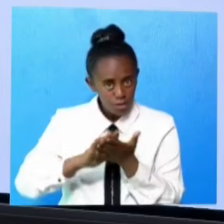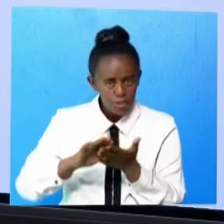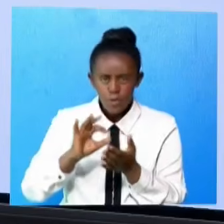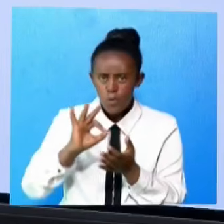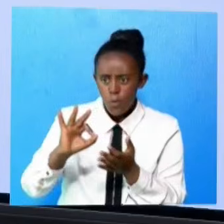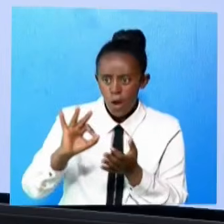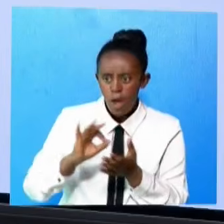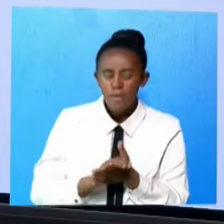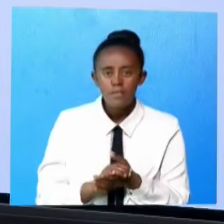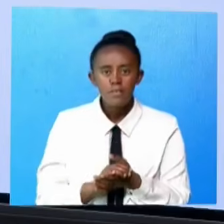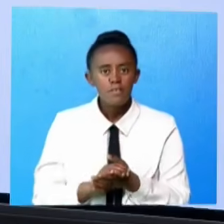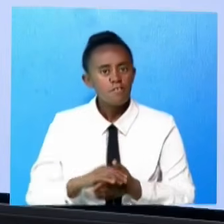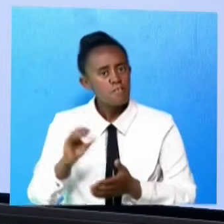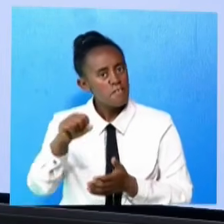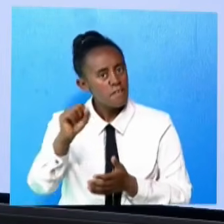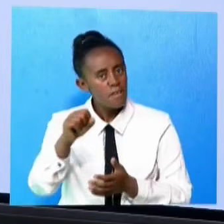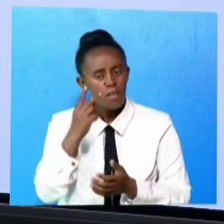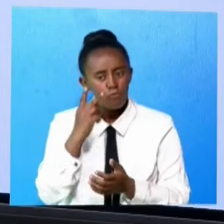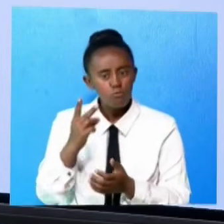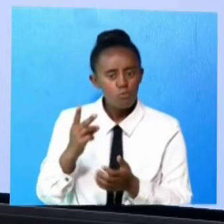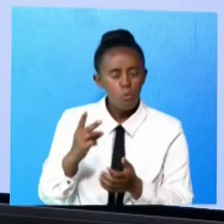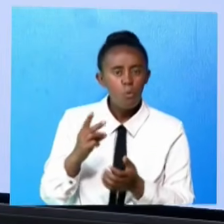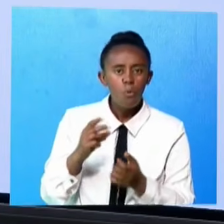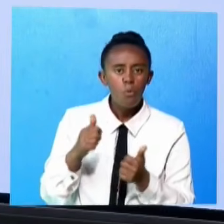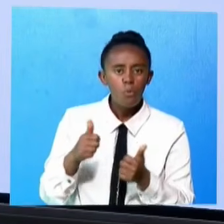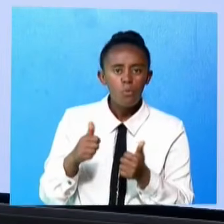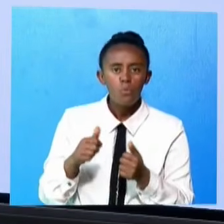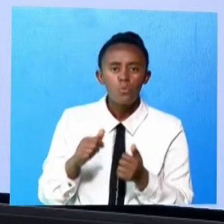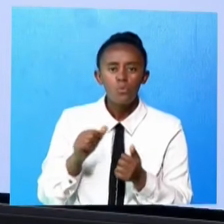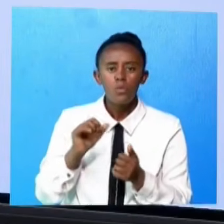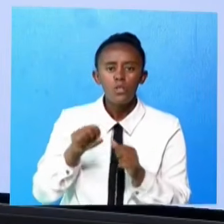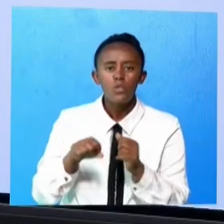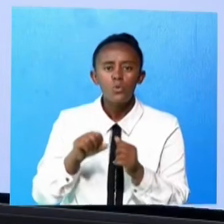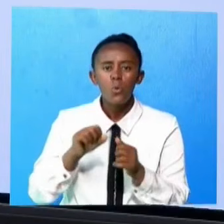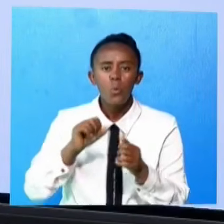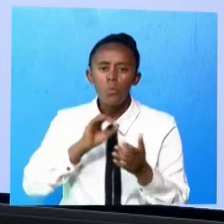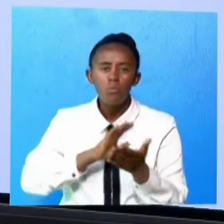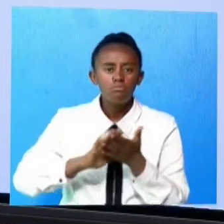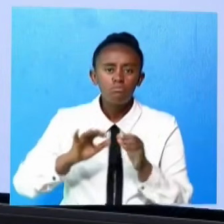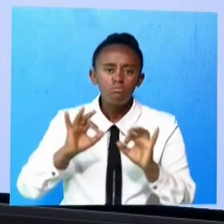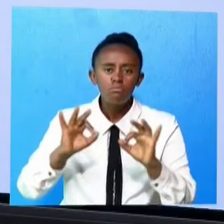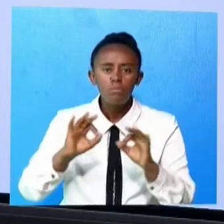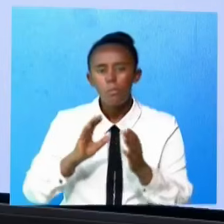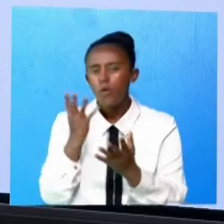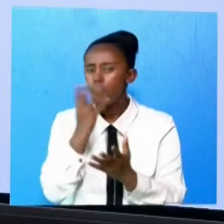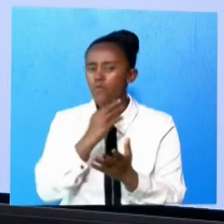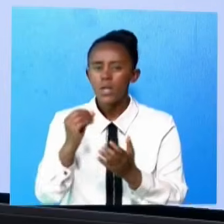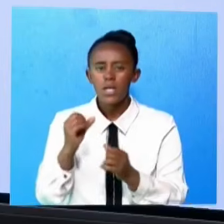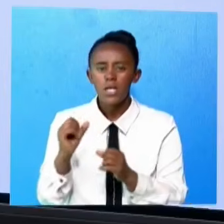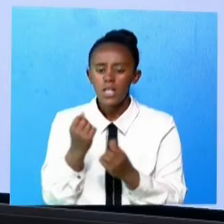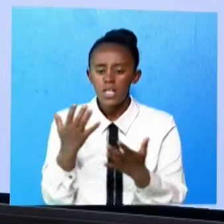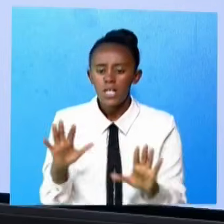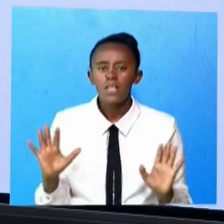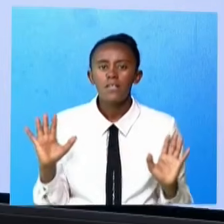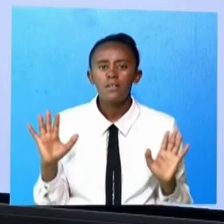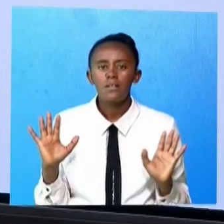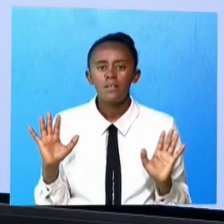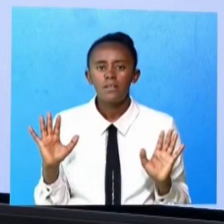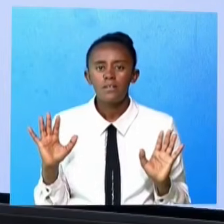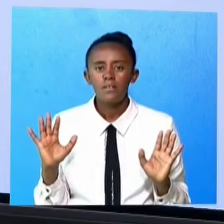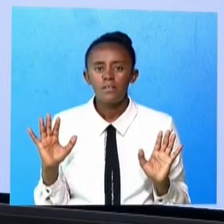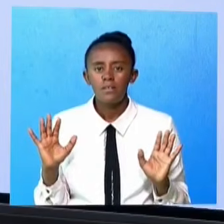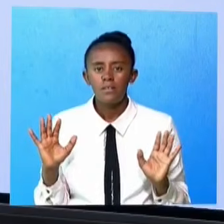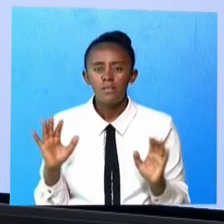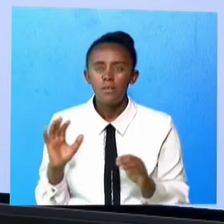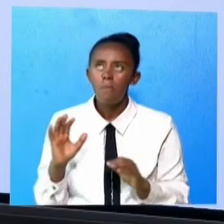nice. Yeah, I saw it. It's so nice. It's beautifully cleaned. So what do you say?